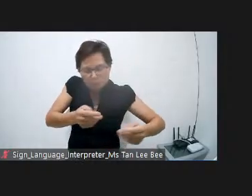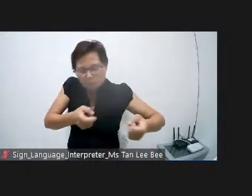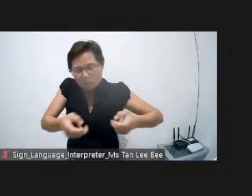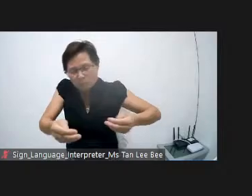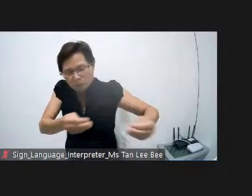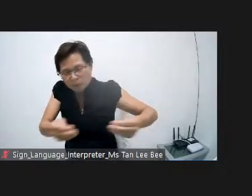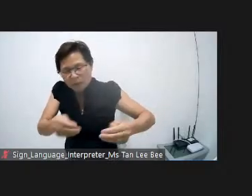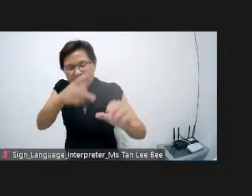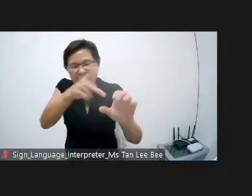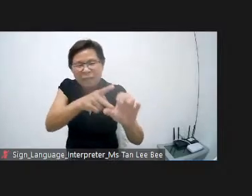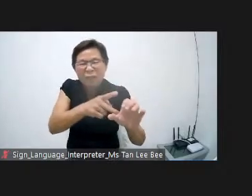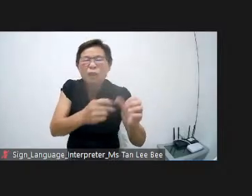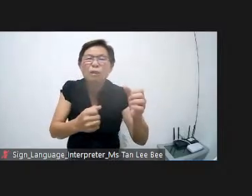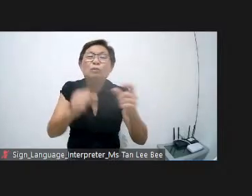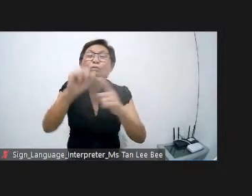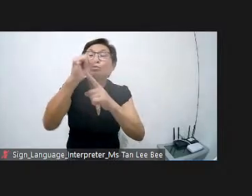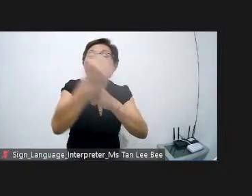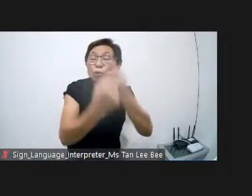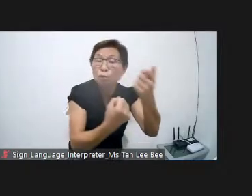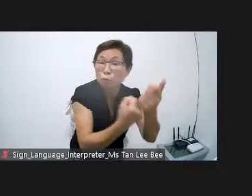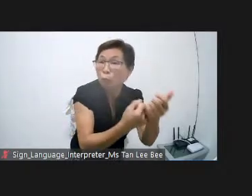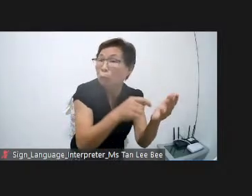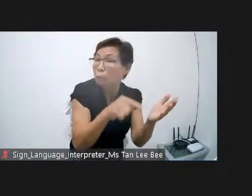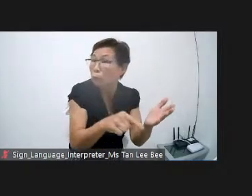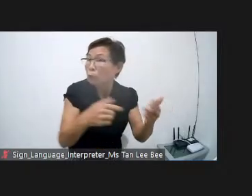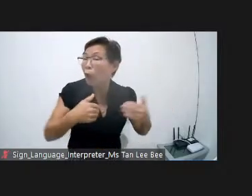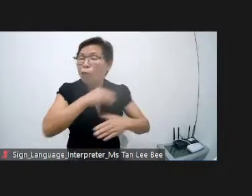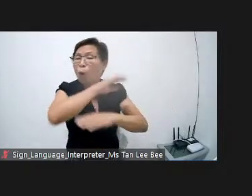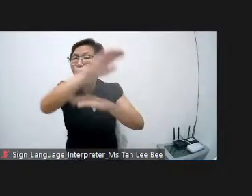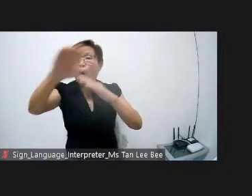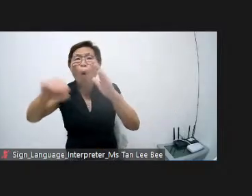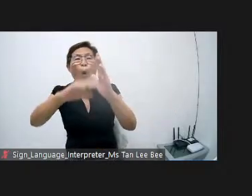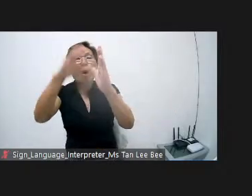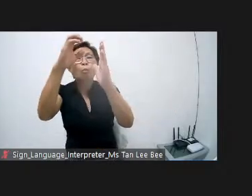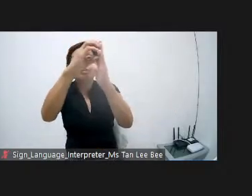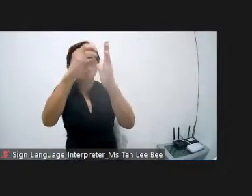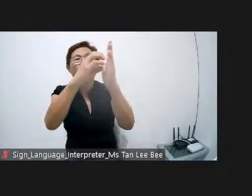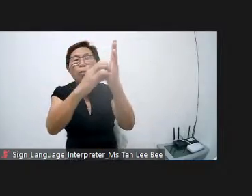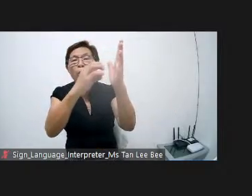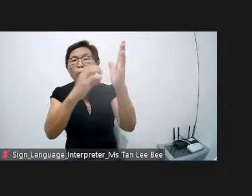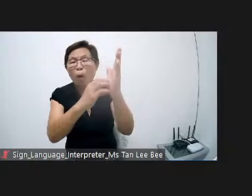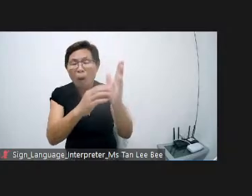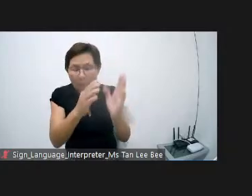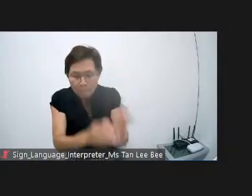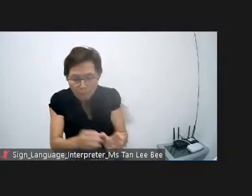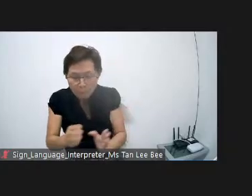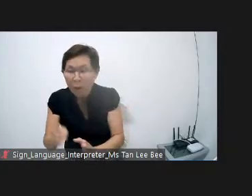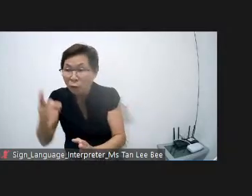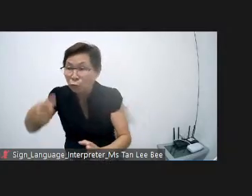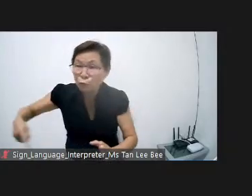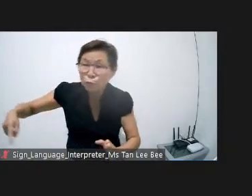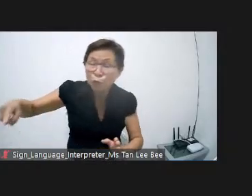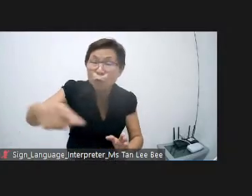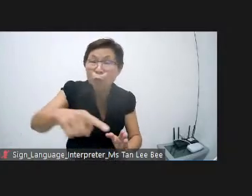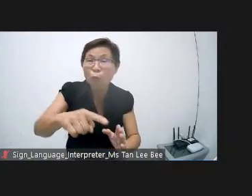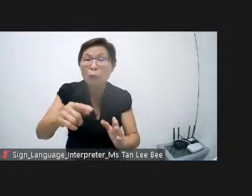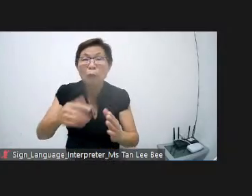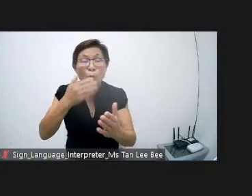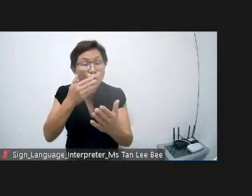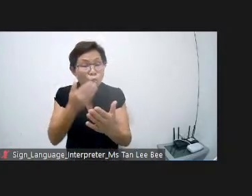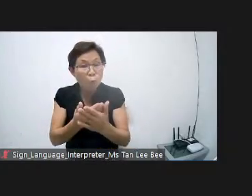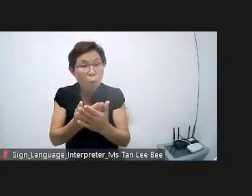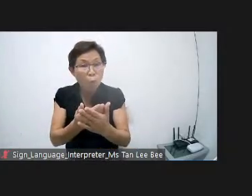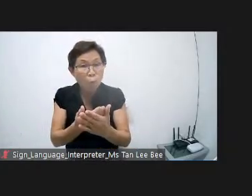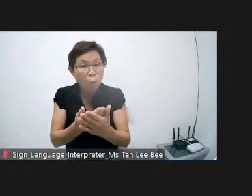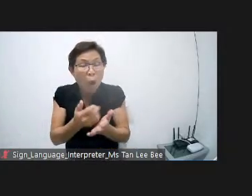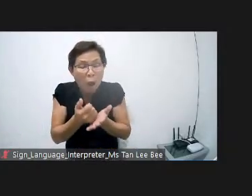Support. This module consists of 4 chapters that are structured to enlighten you on the effective interventions on